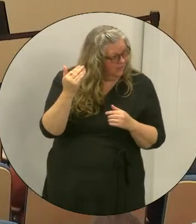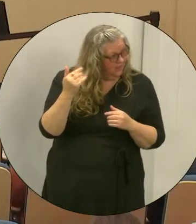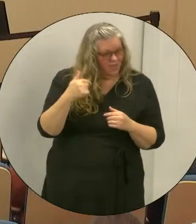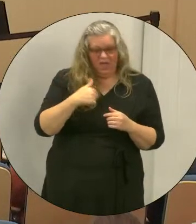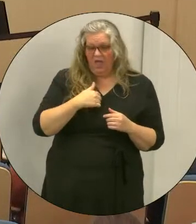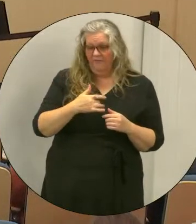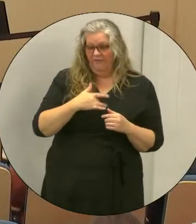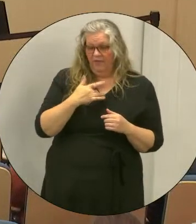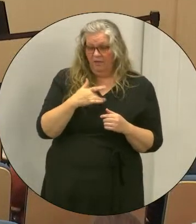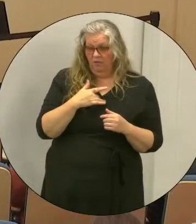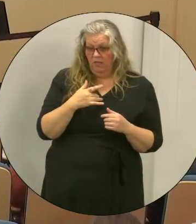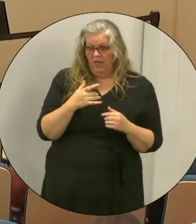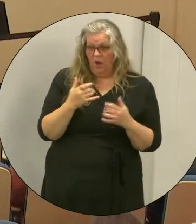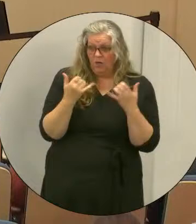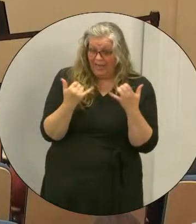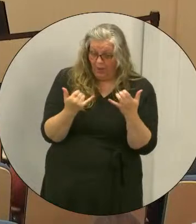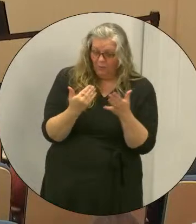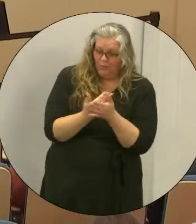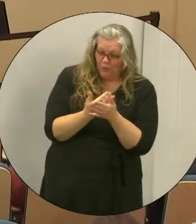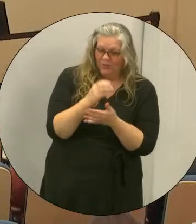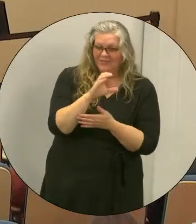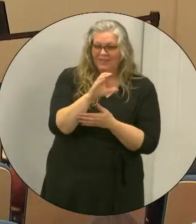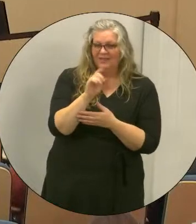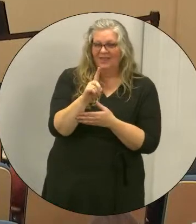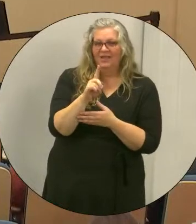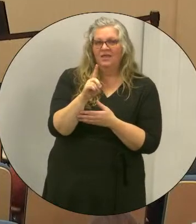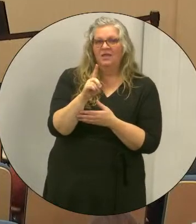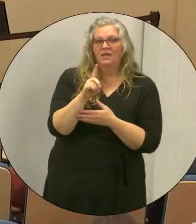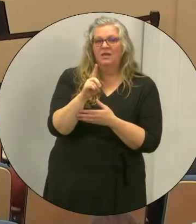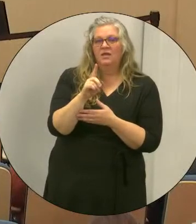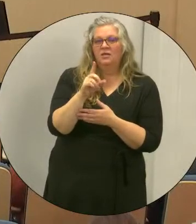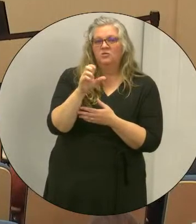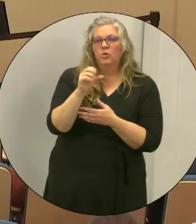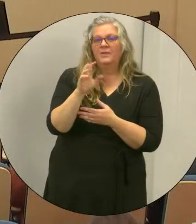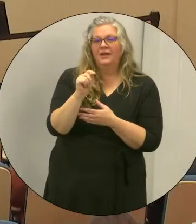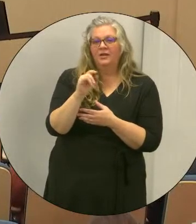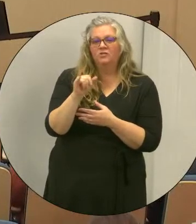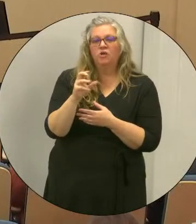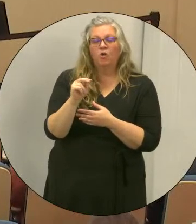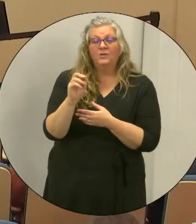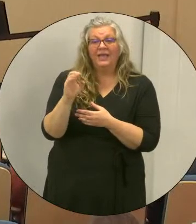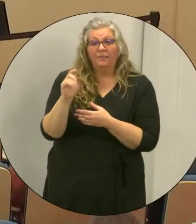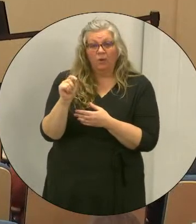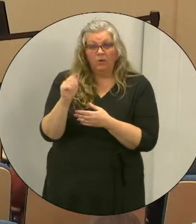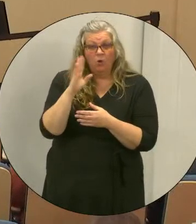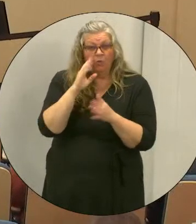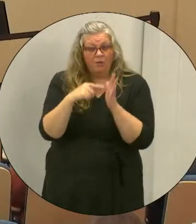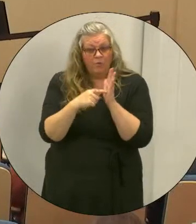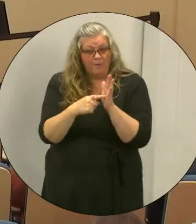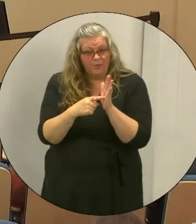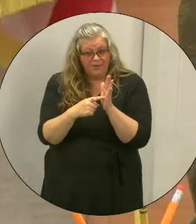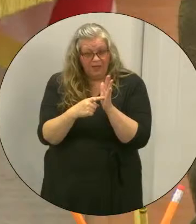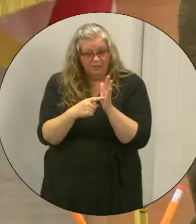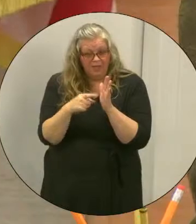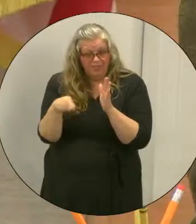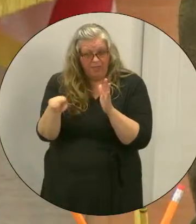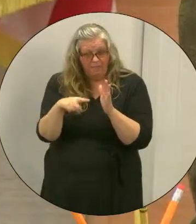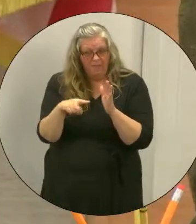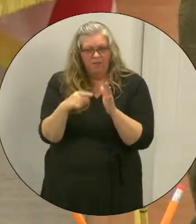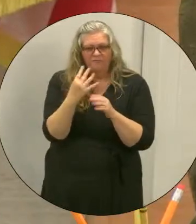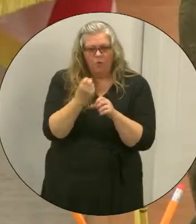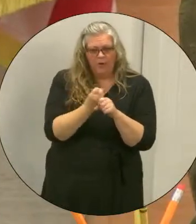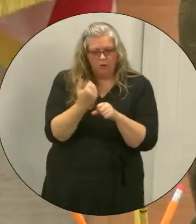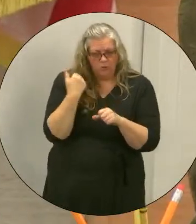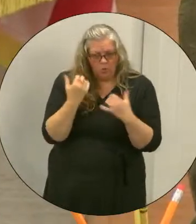our now new CCSD Superintendent, Joan Ebert, is the one to represent them. 4 years ago today, just a quick